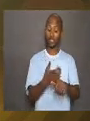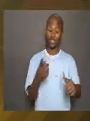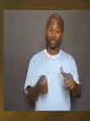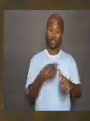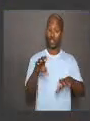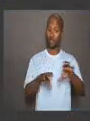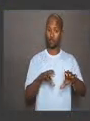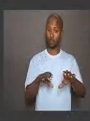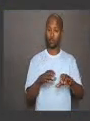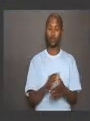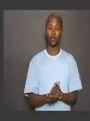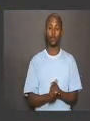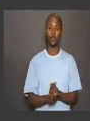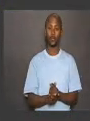activity.